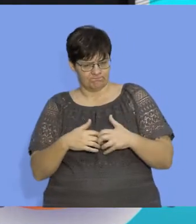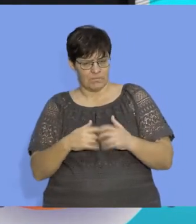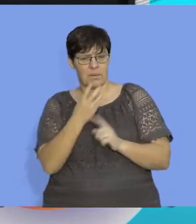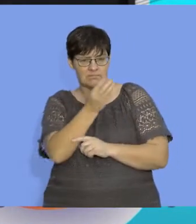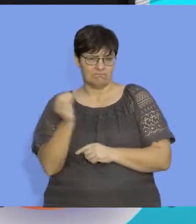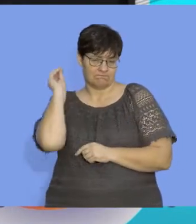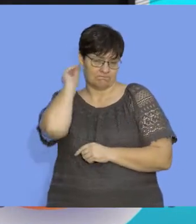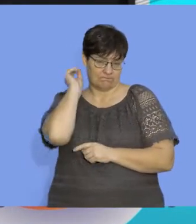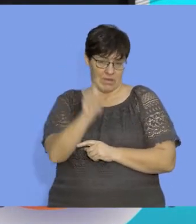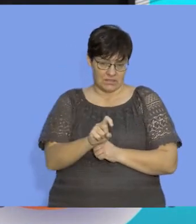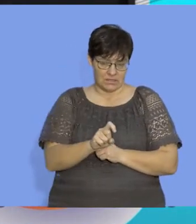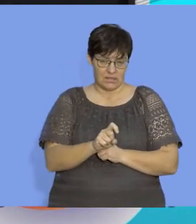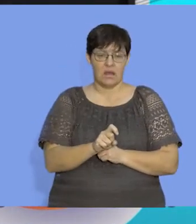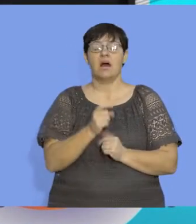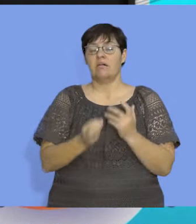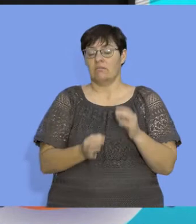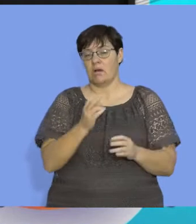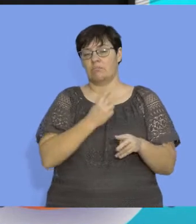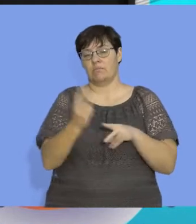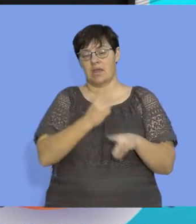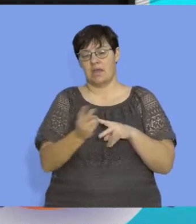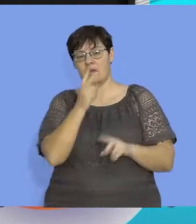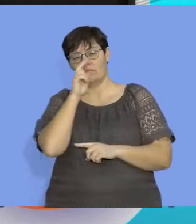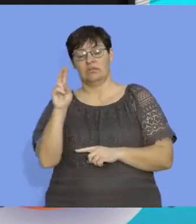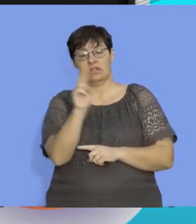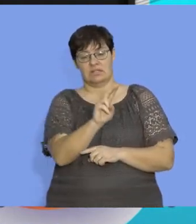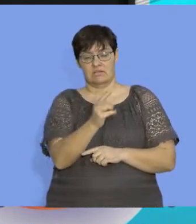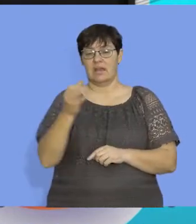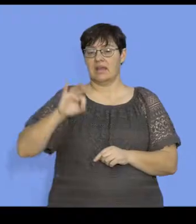are preparing a projected income statement.